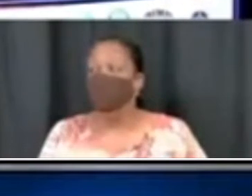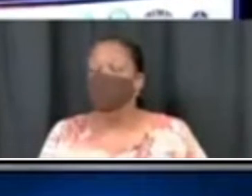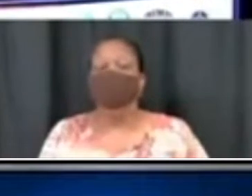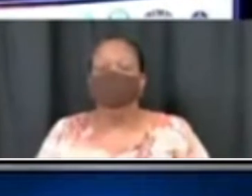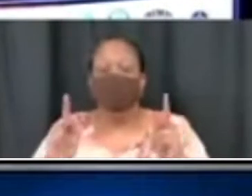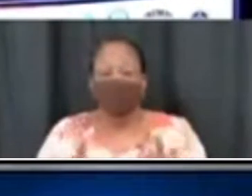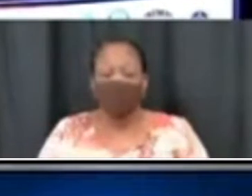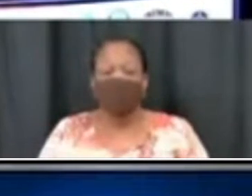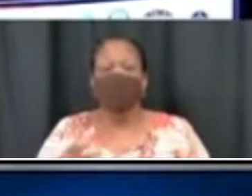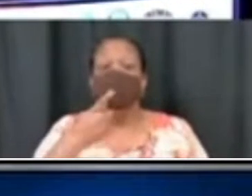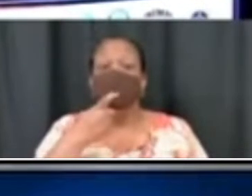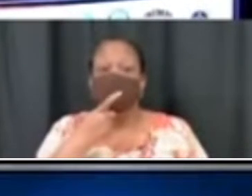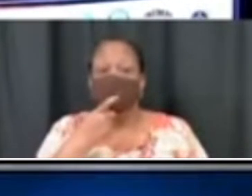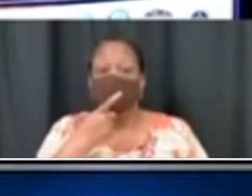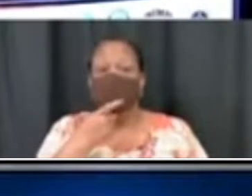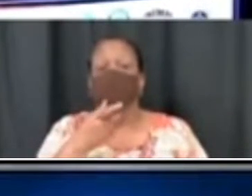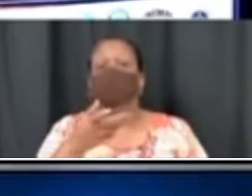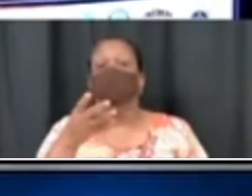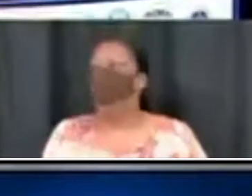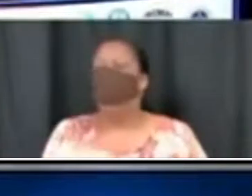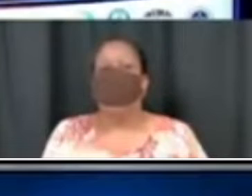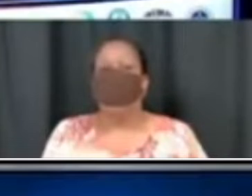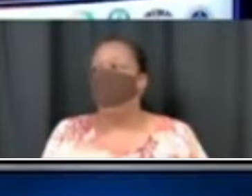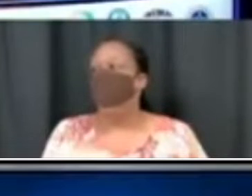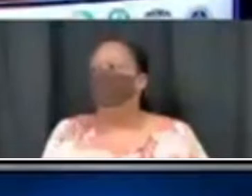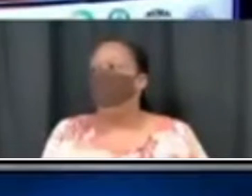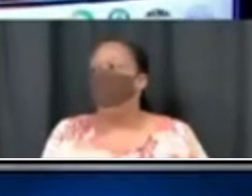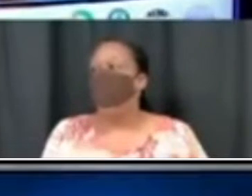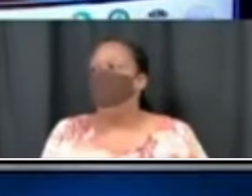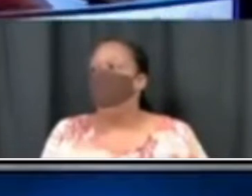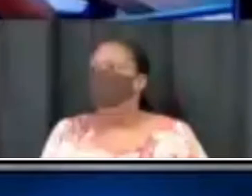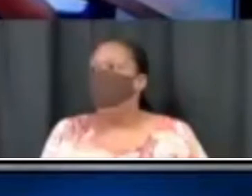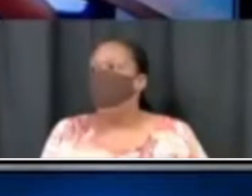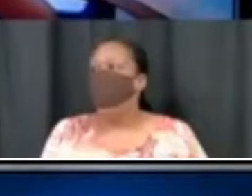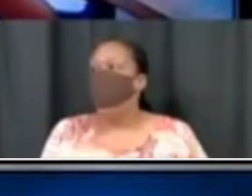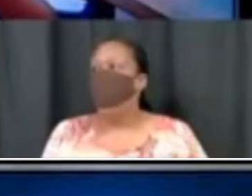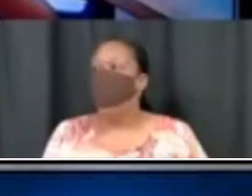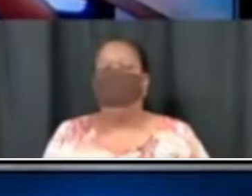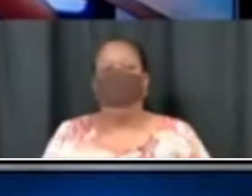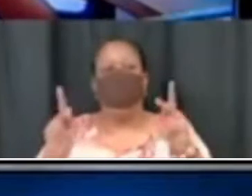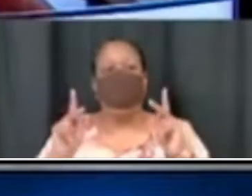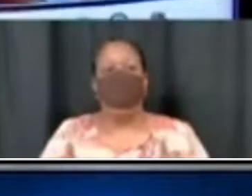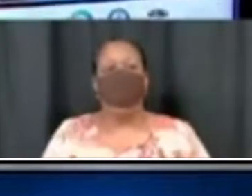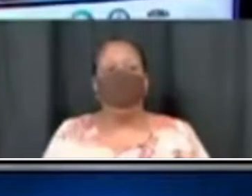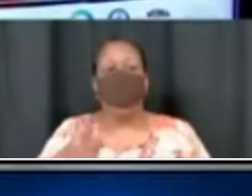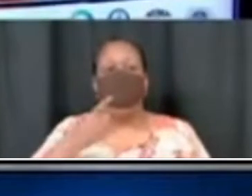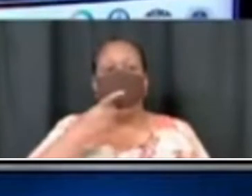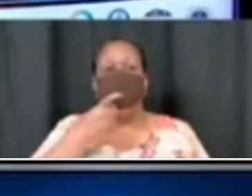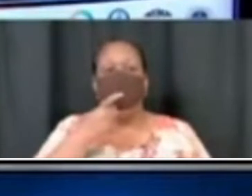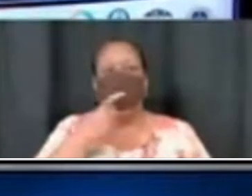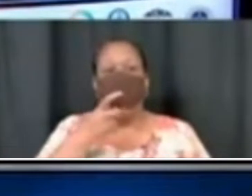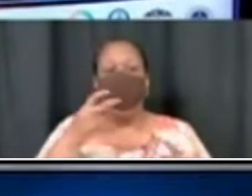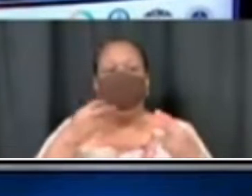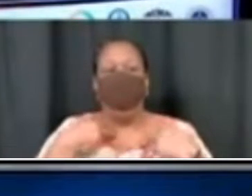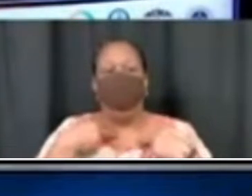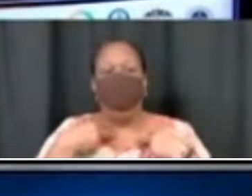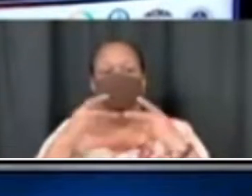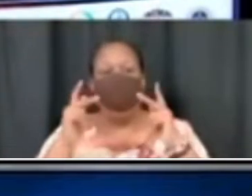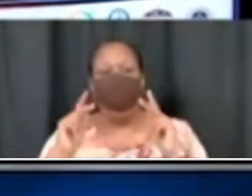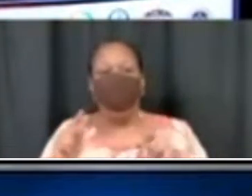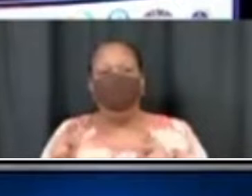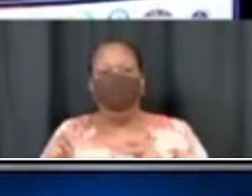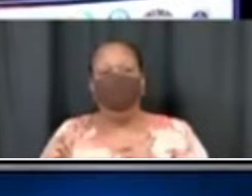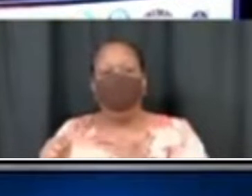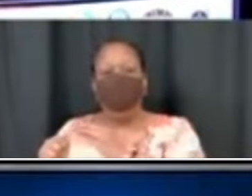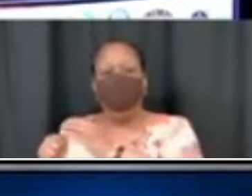sites or vacation in place sites. So persons who have persons in isolation at